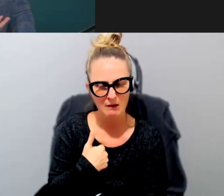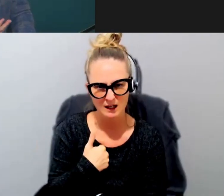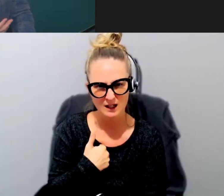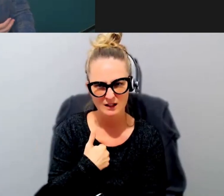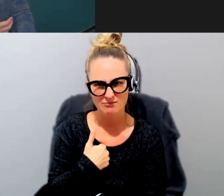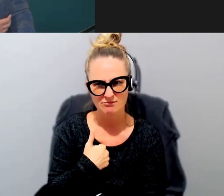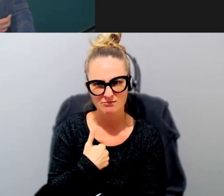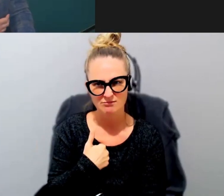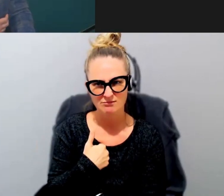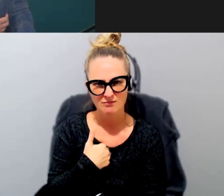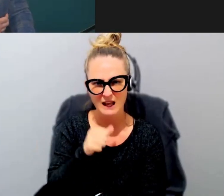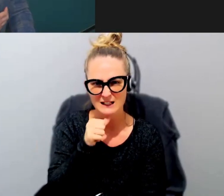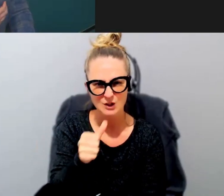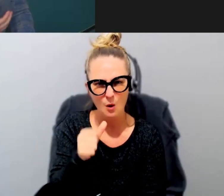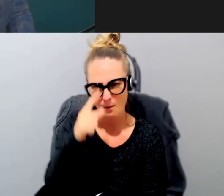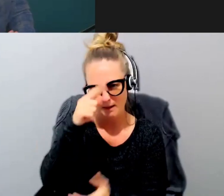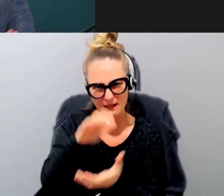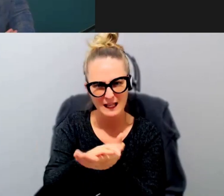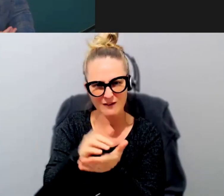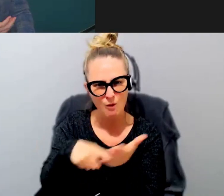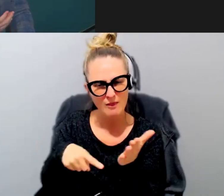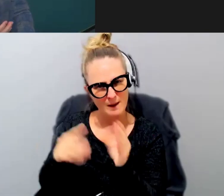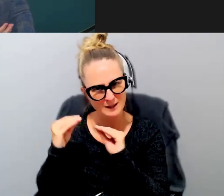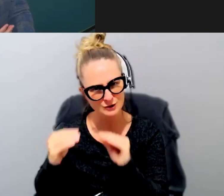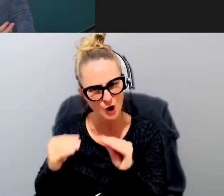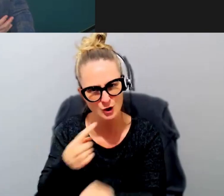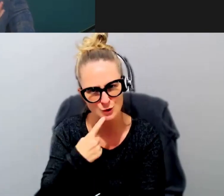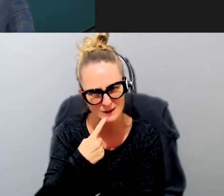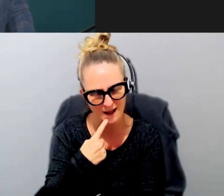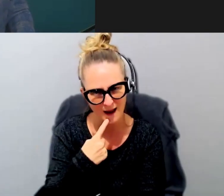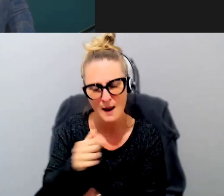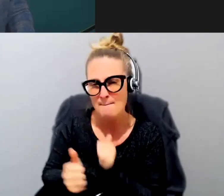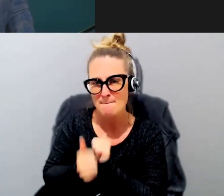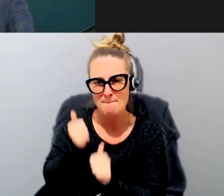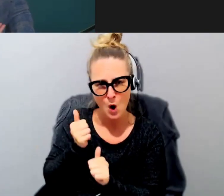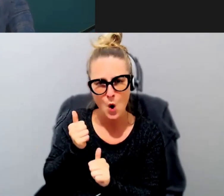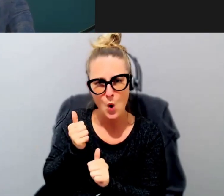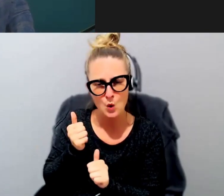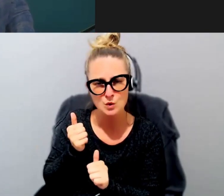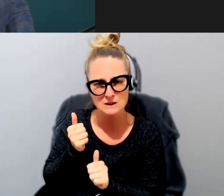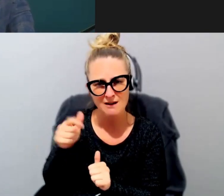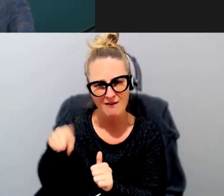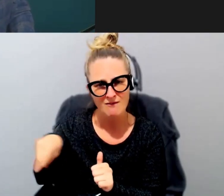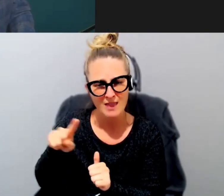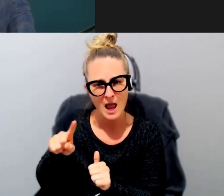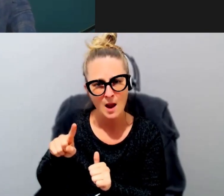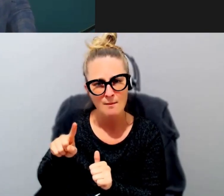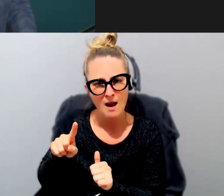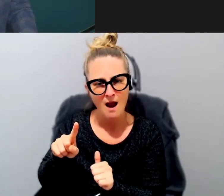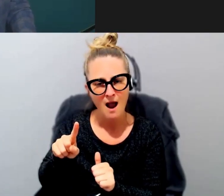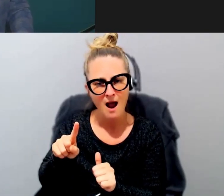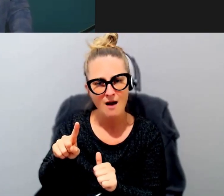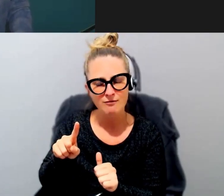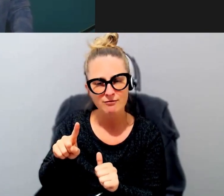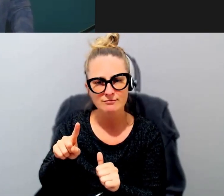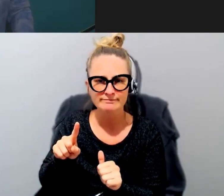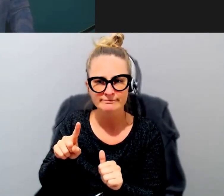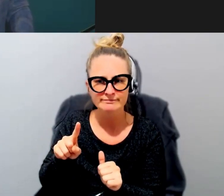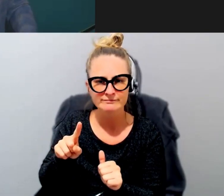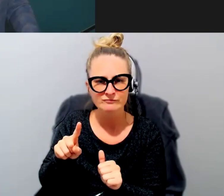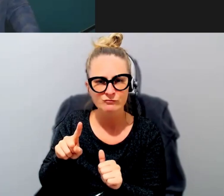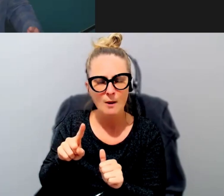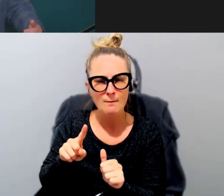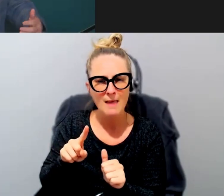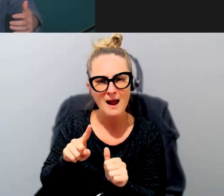what they're saying, and most of them who don't have walked away from organized Judaism. So we're trying to create a space